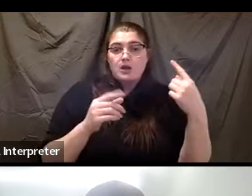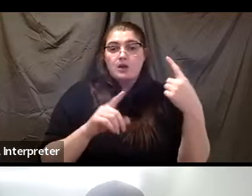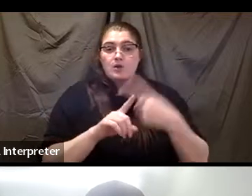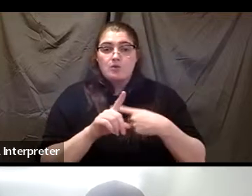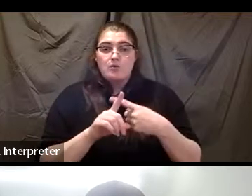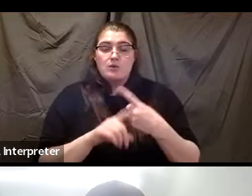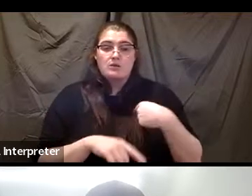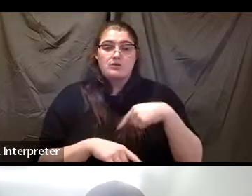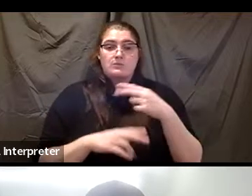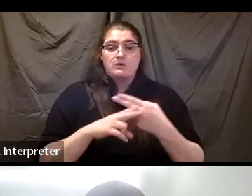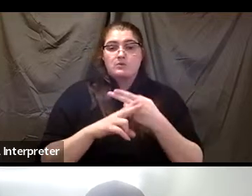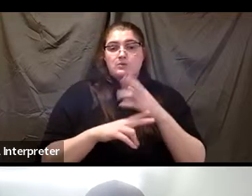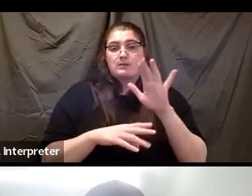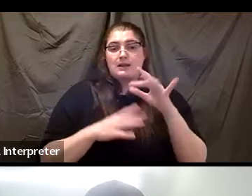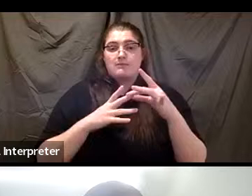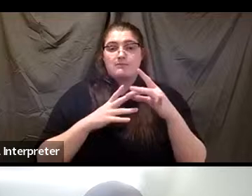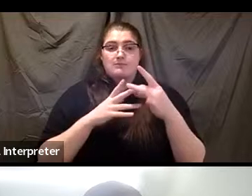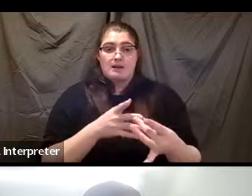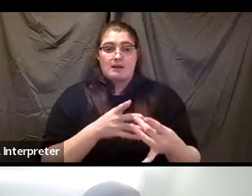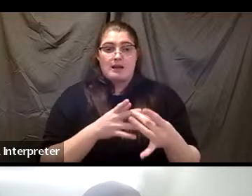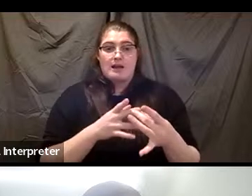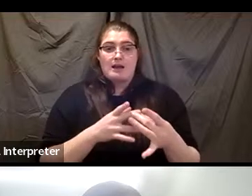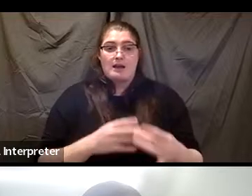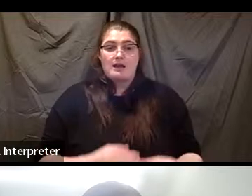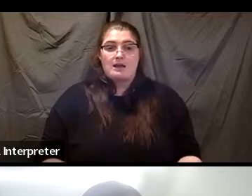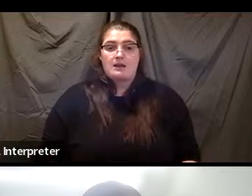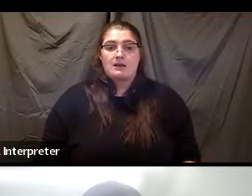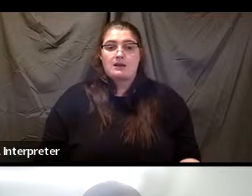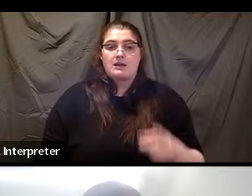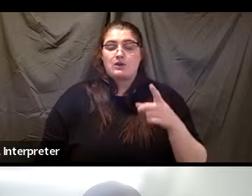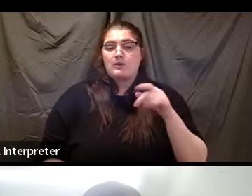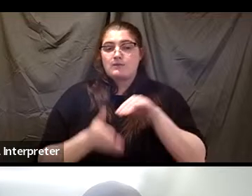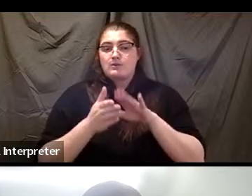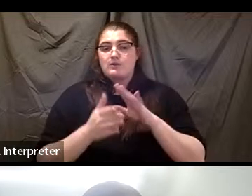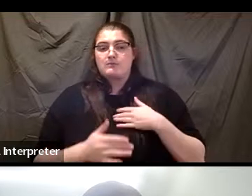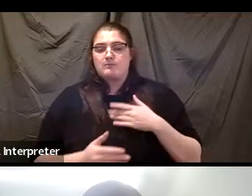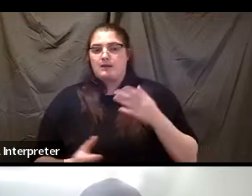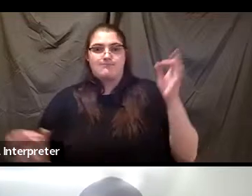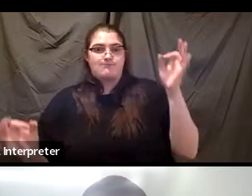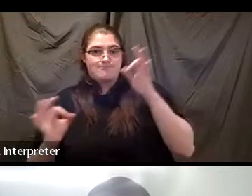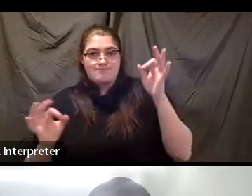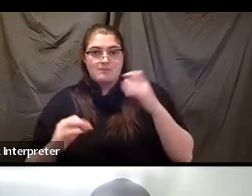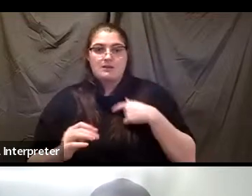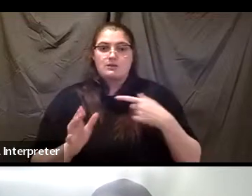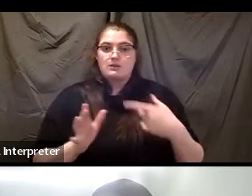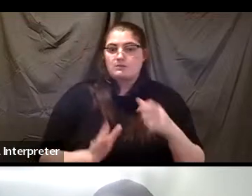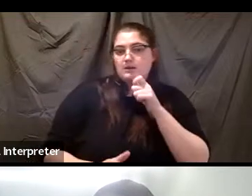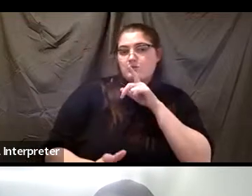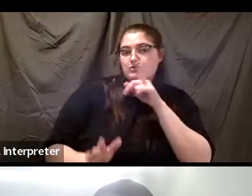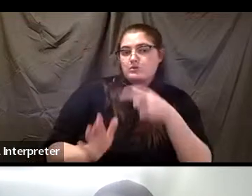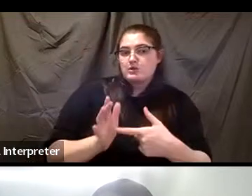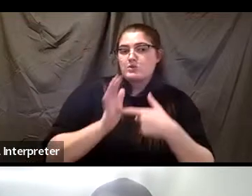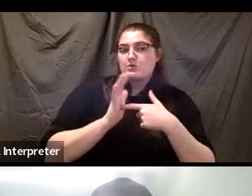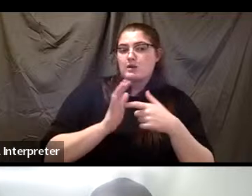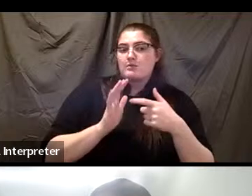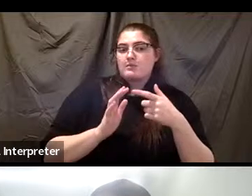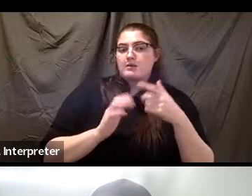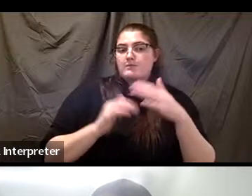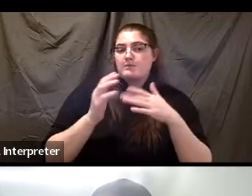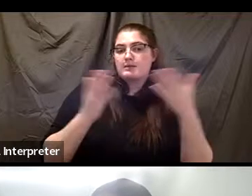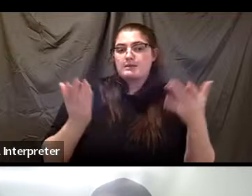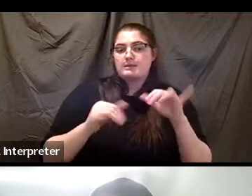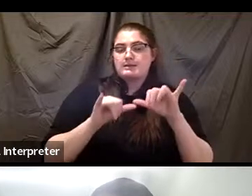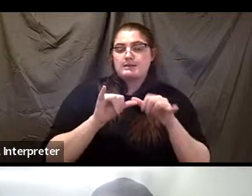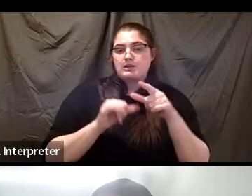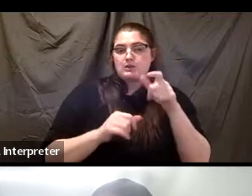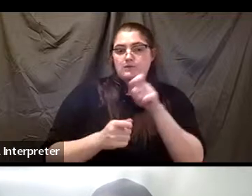guidelines basically. So is Yeah, and you'll have to excuse my ignorance. I'm just not sure. Is there a requirement for a building this size that you have a certain number